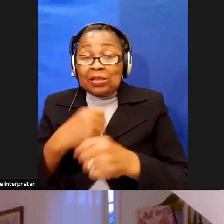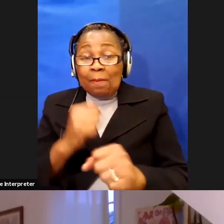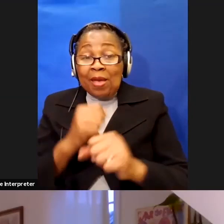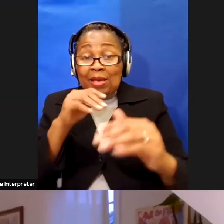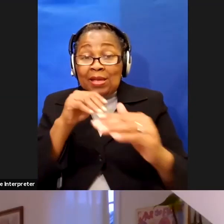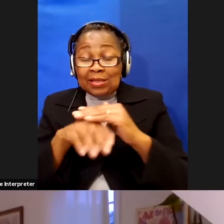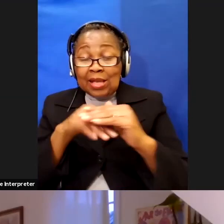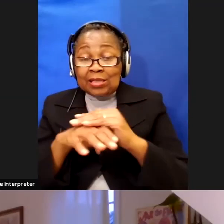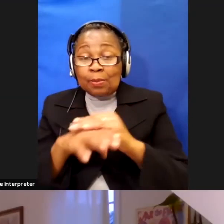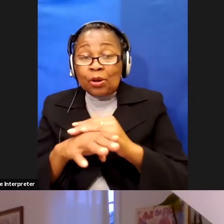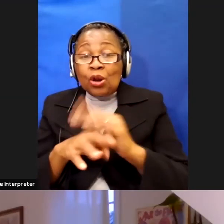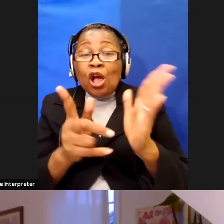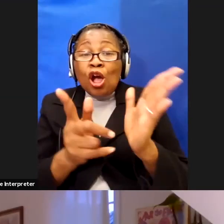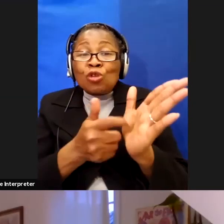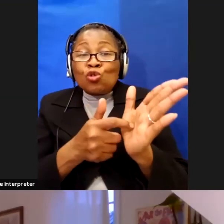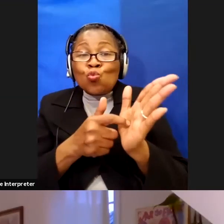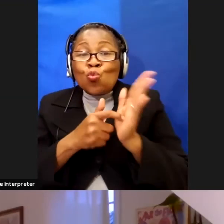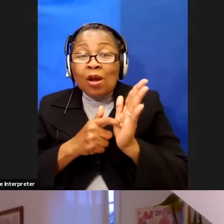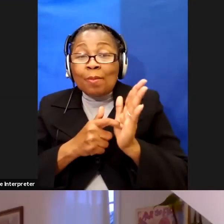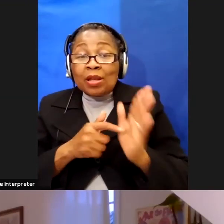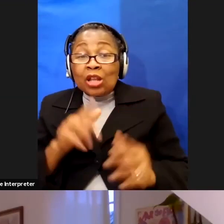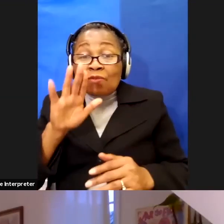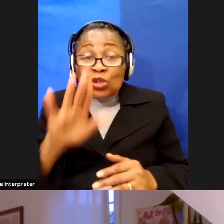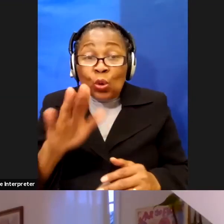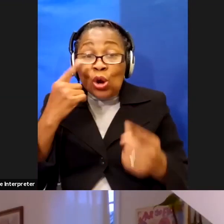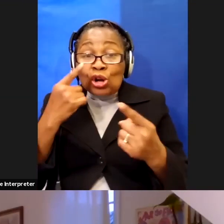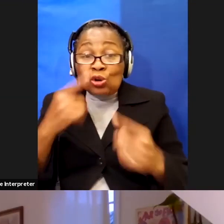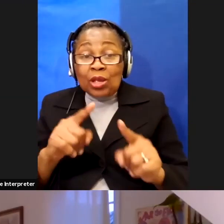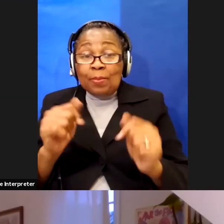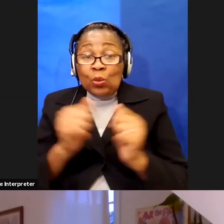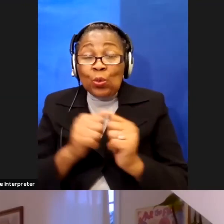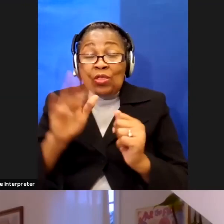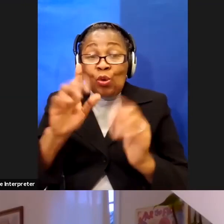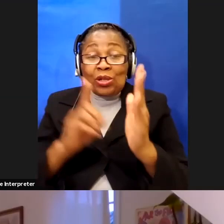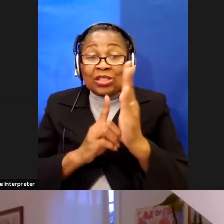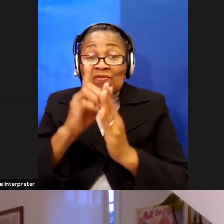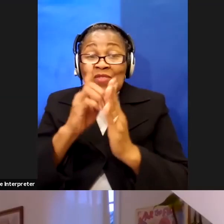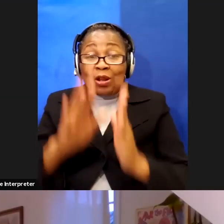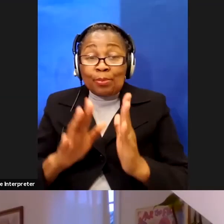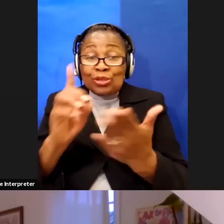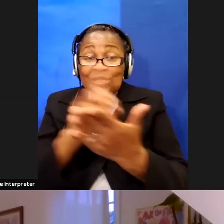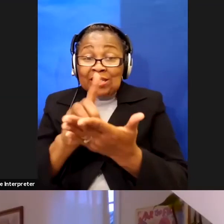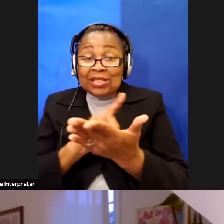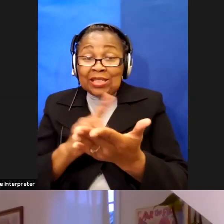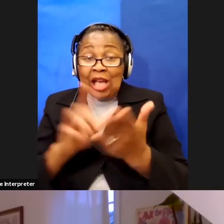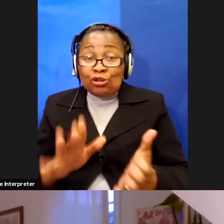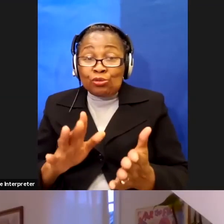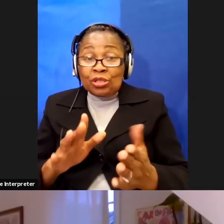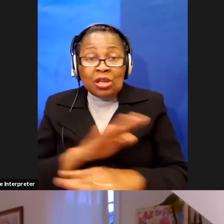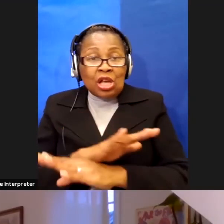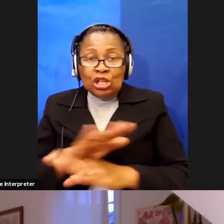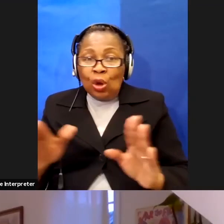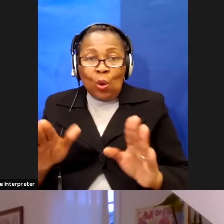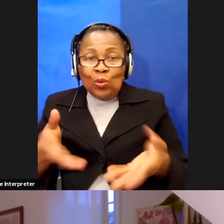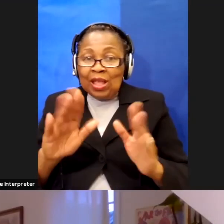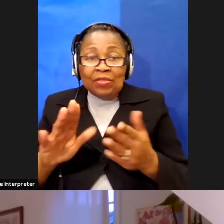accessibility a requirement of your agreement with your developers and designers. Don't let them off the hook. You